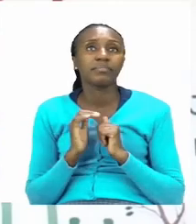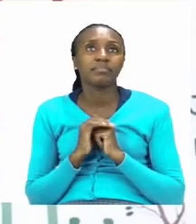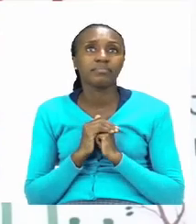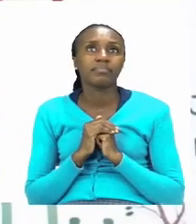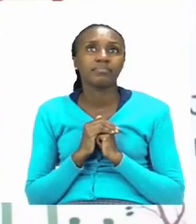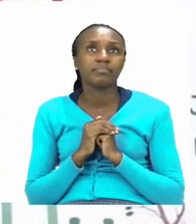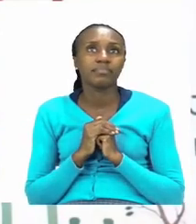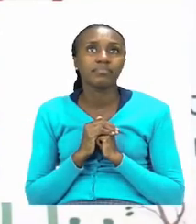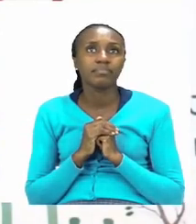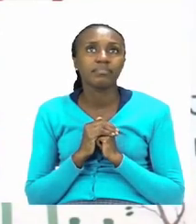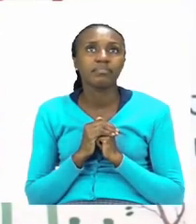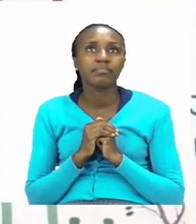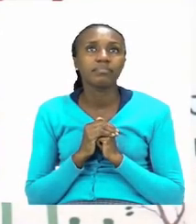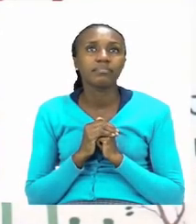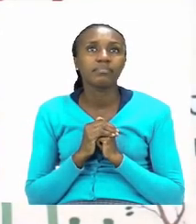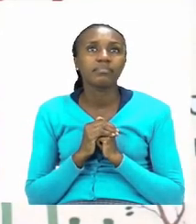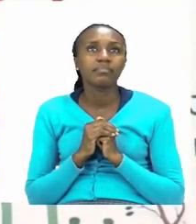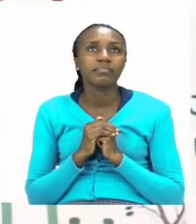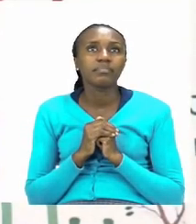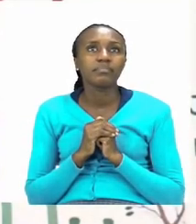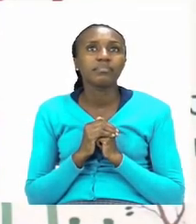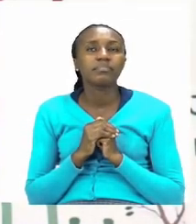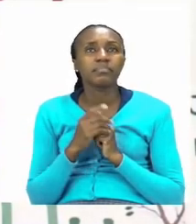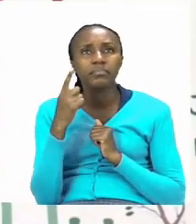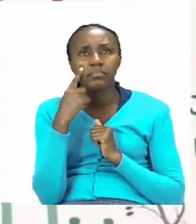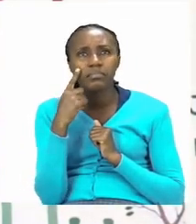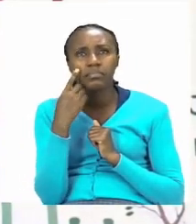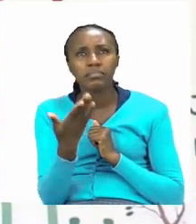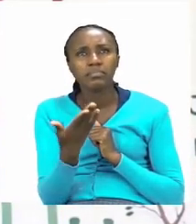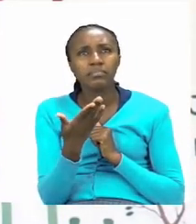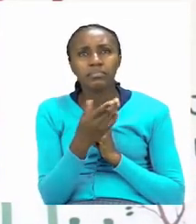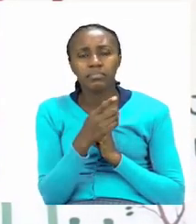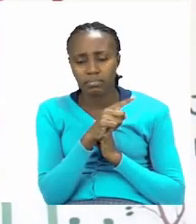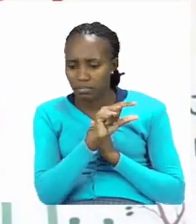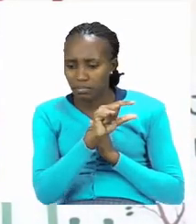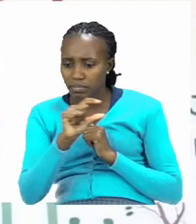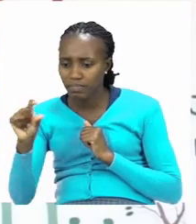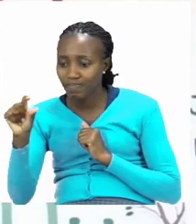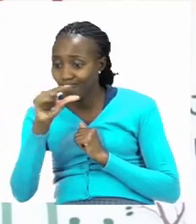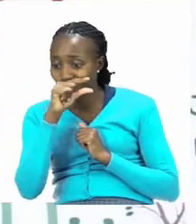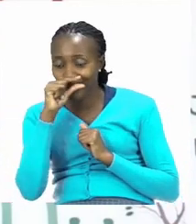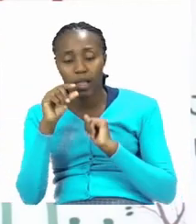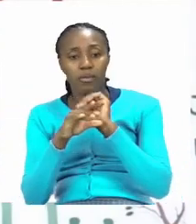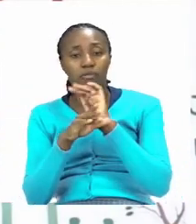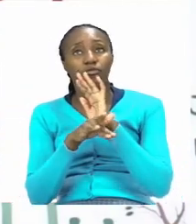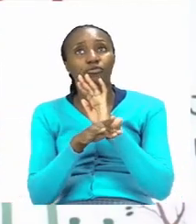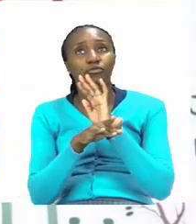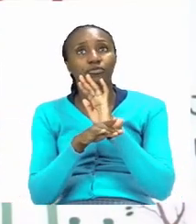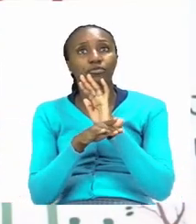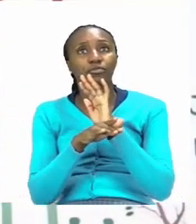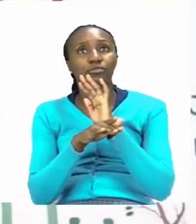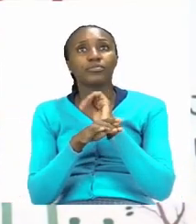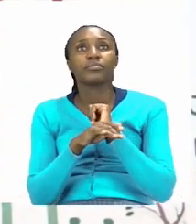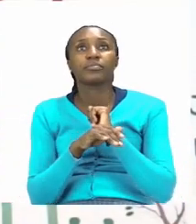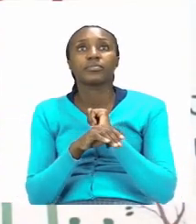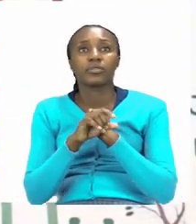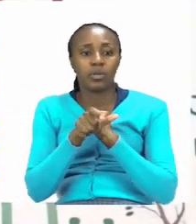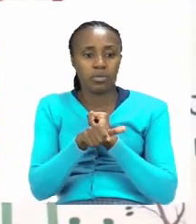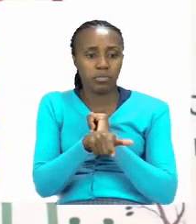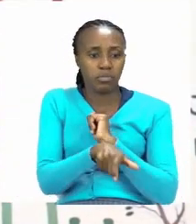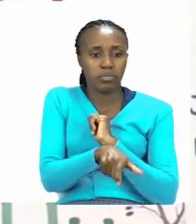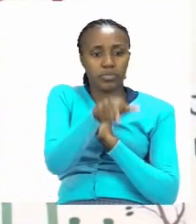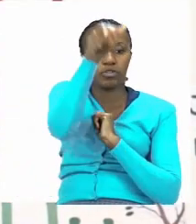ones. Now, if we look, the bottom has the names of the fruits, and then